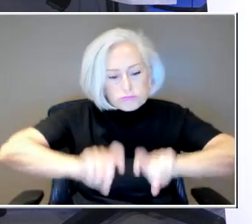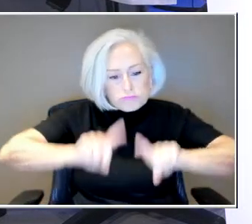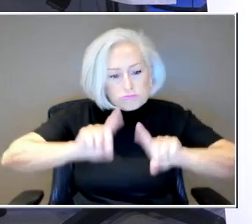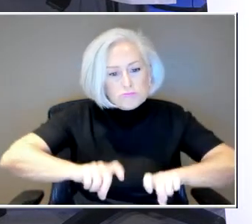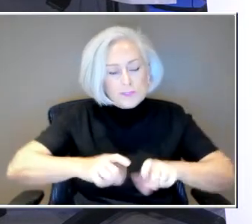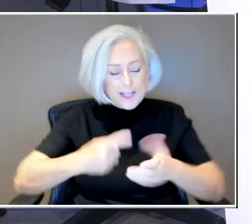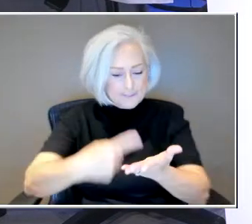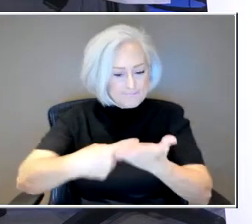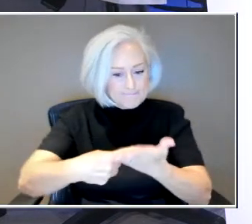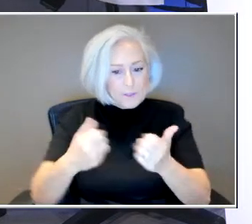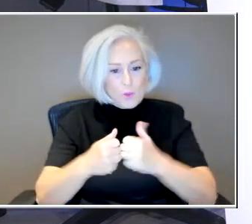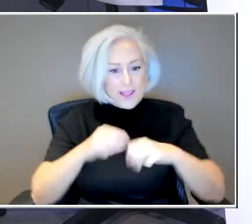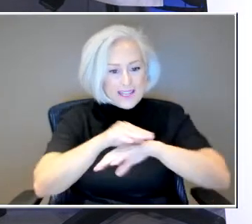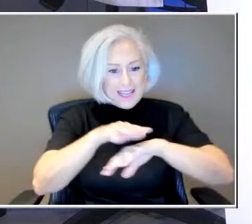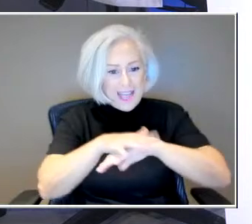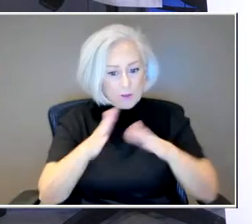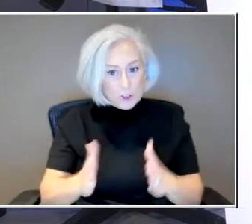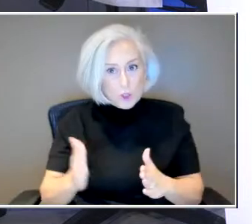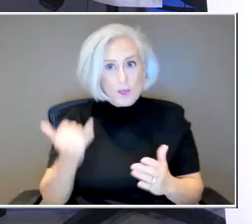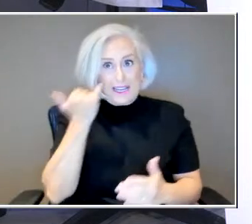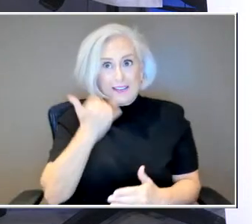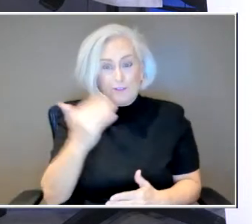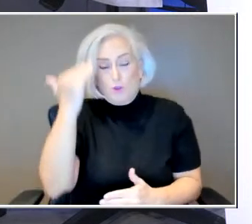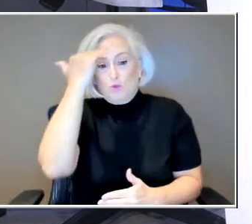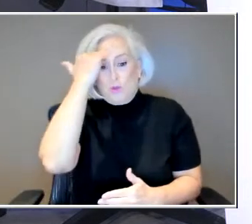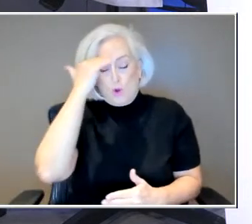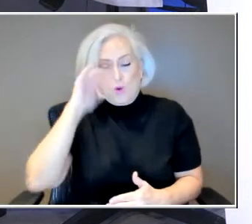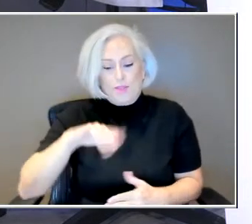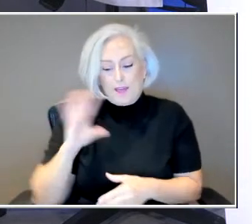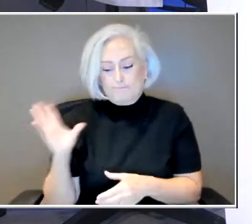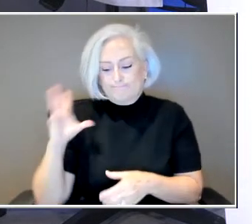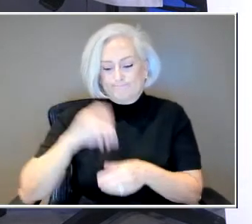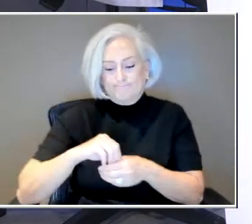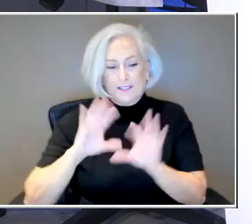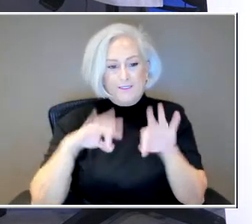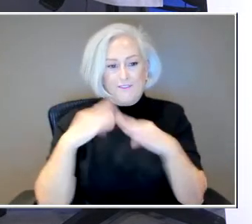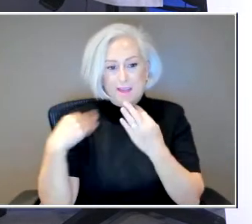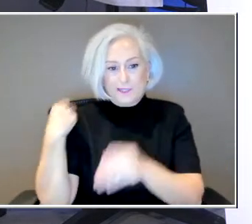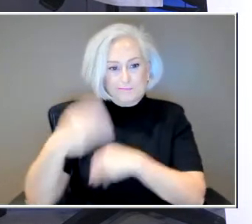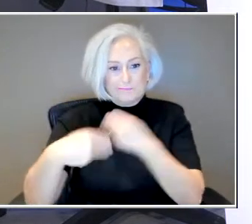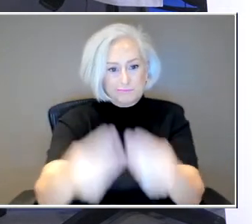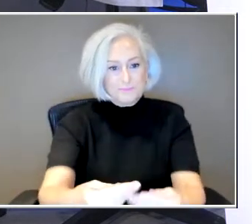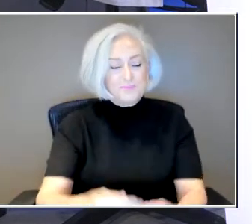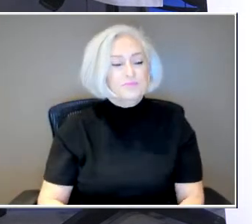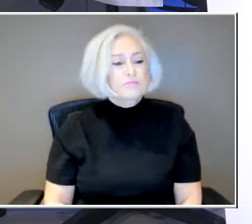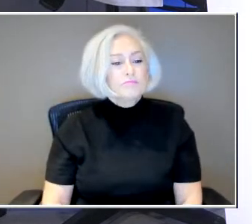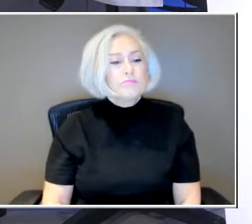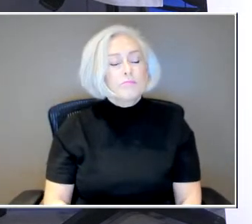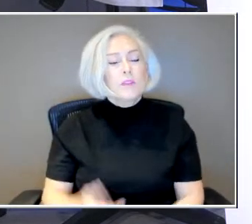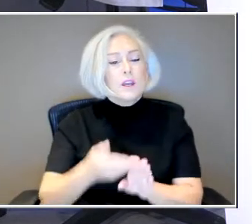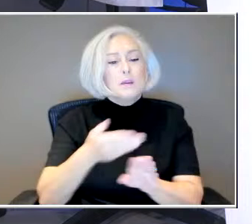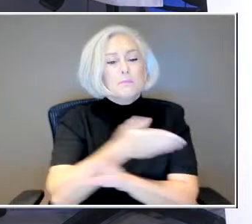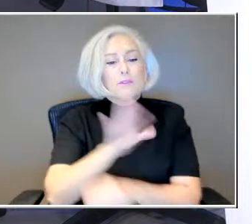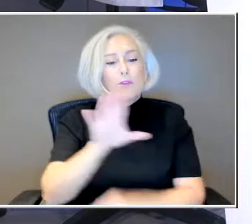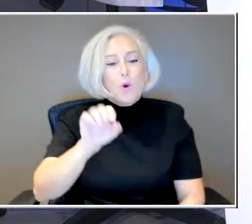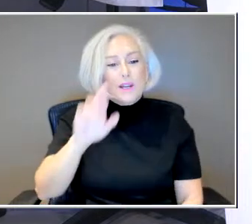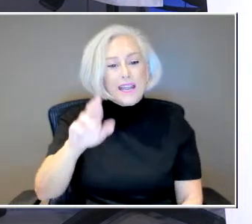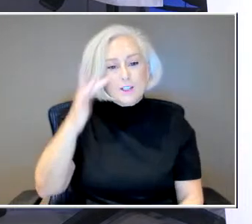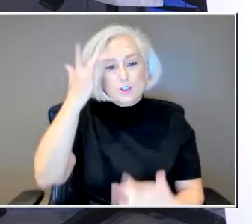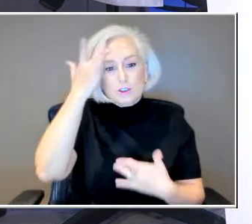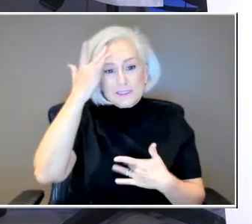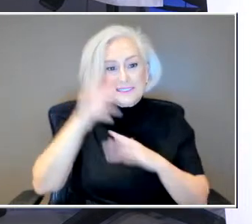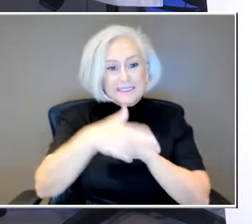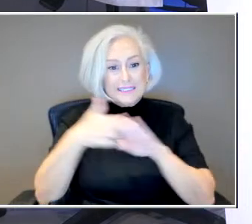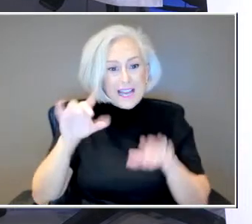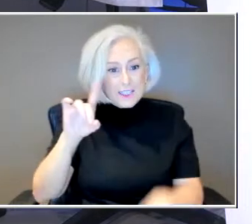when you know that this is in your family history. So, Lori, before your cancer diagnosis, your sister had learned